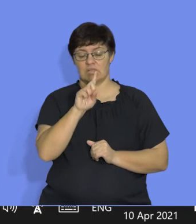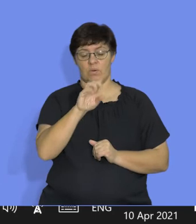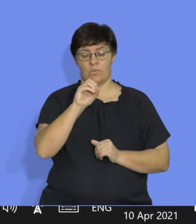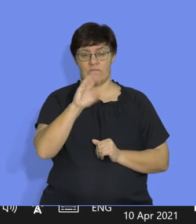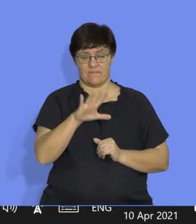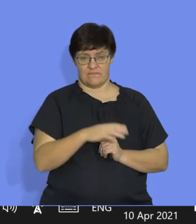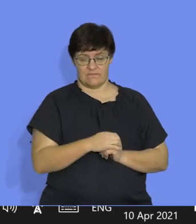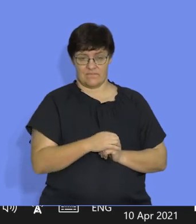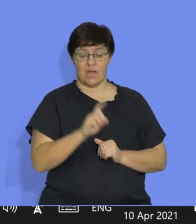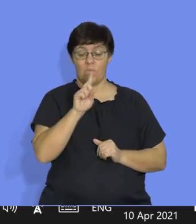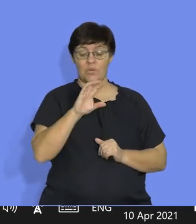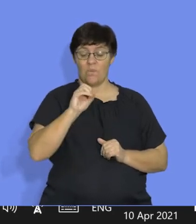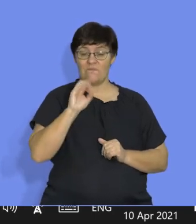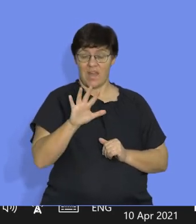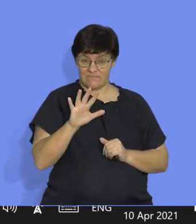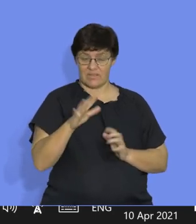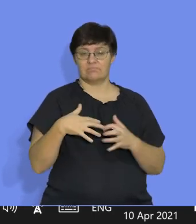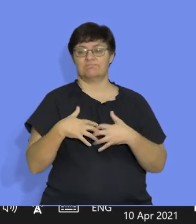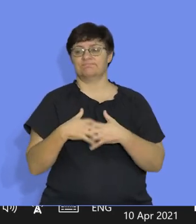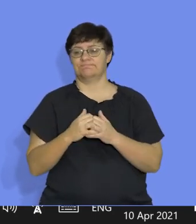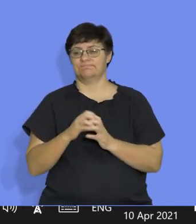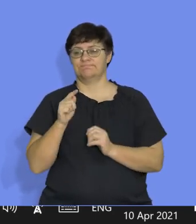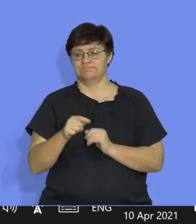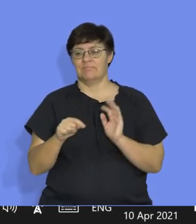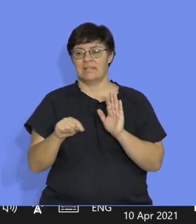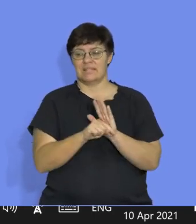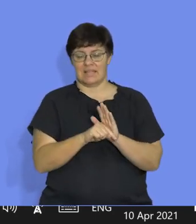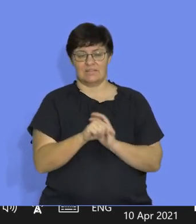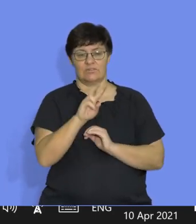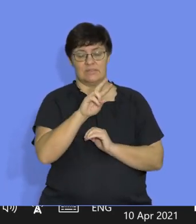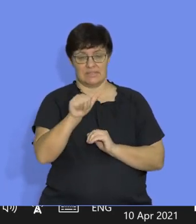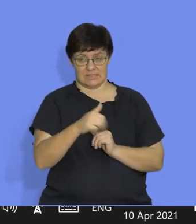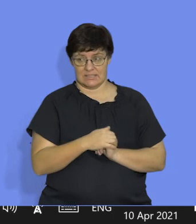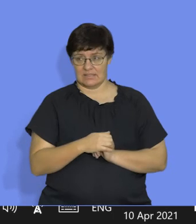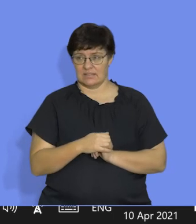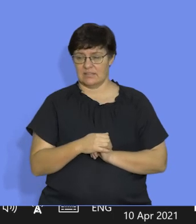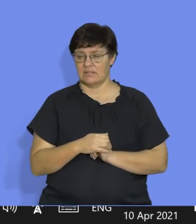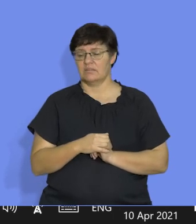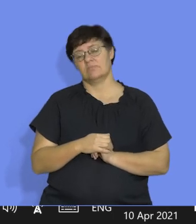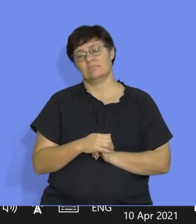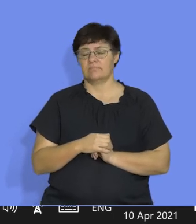And I need to use those factors to create negative 26.